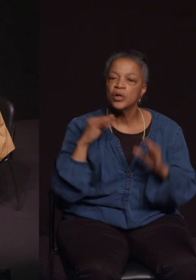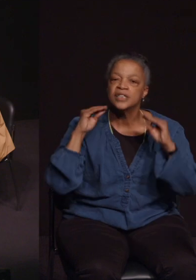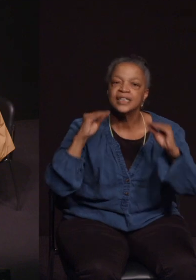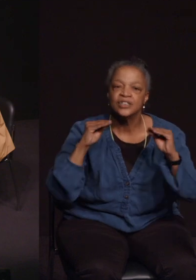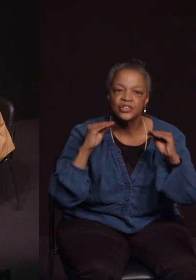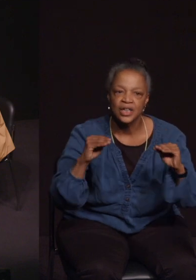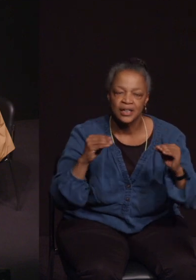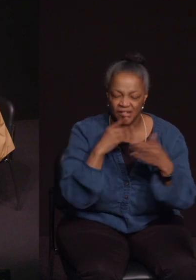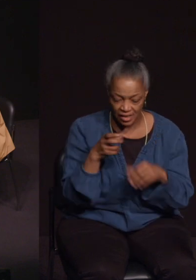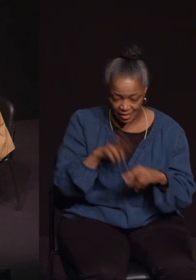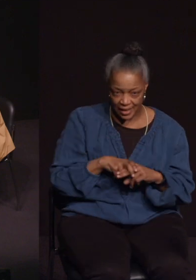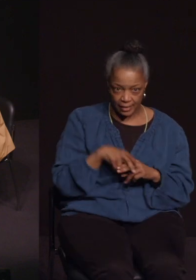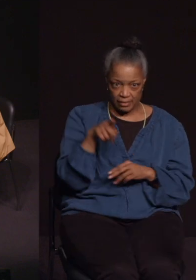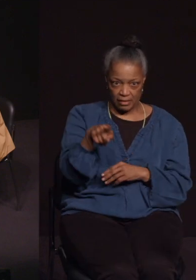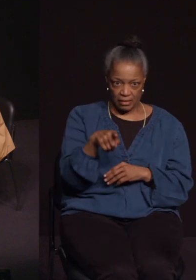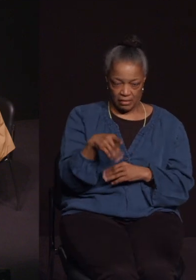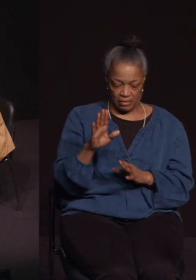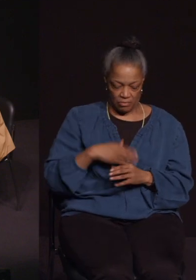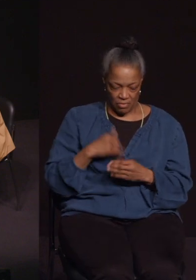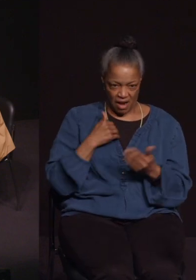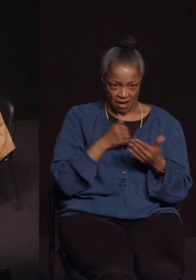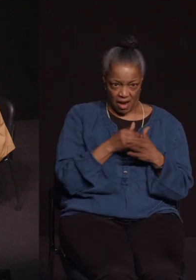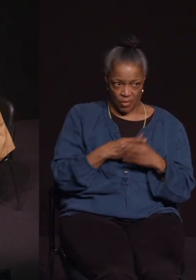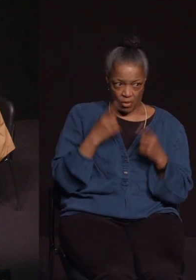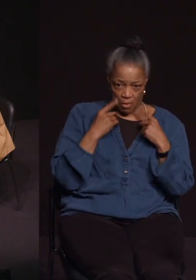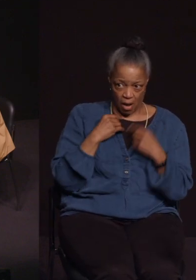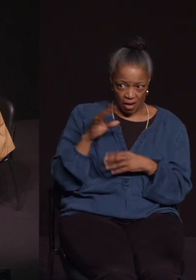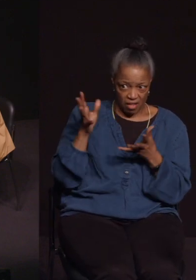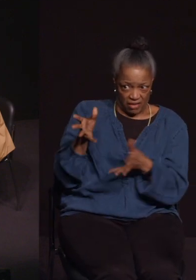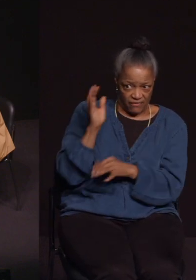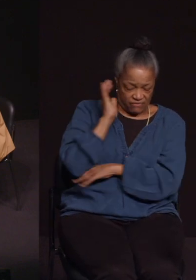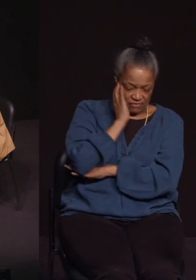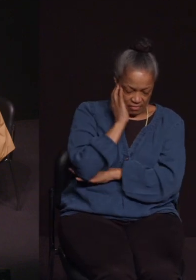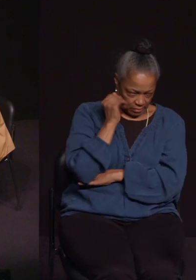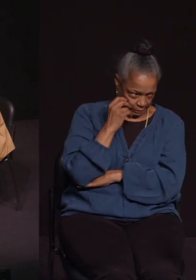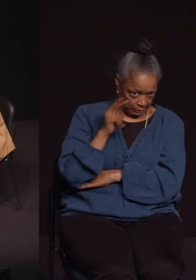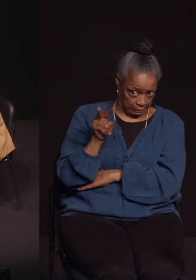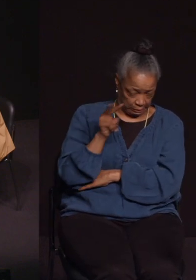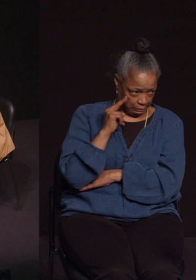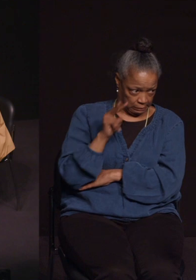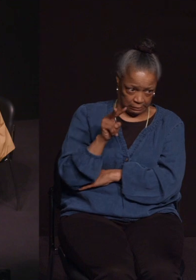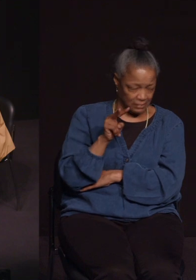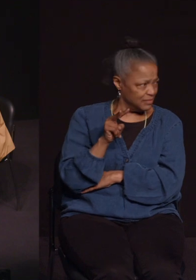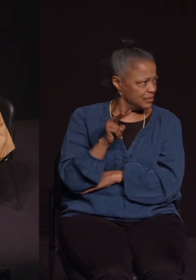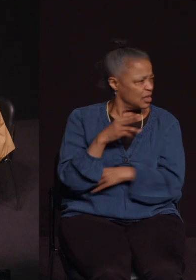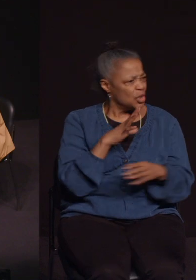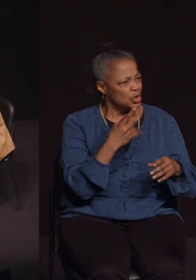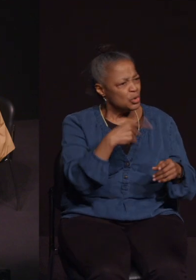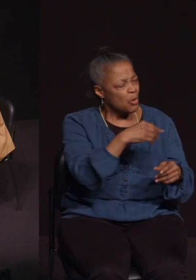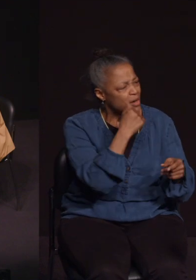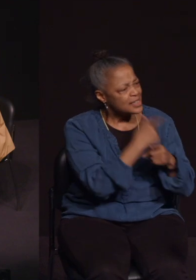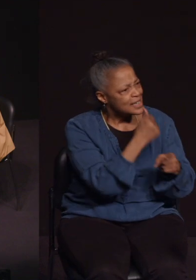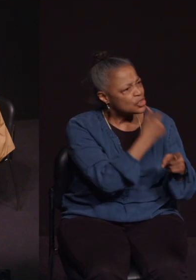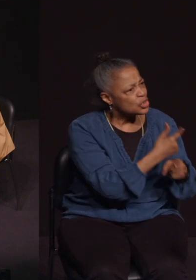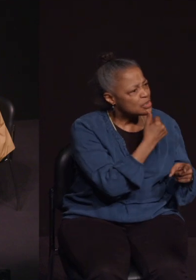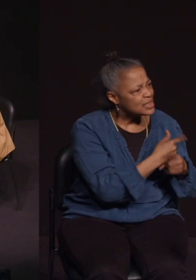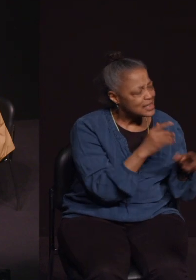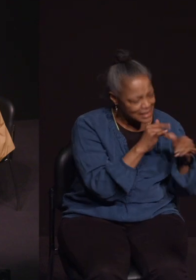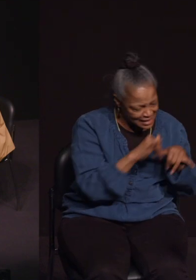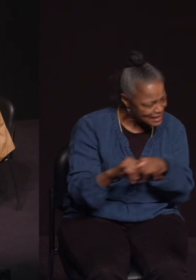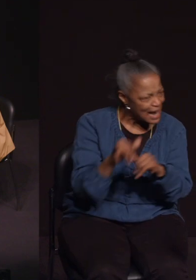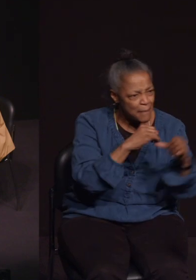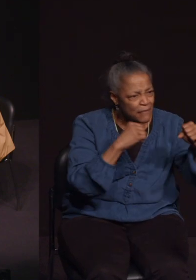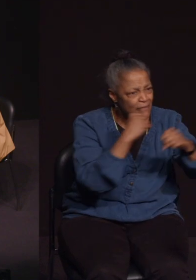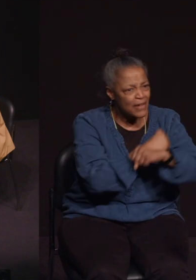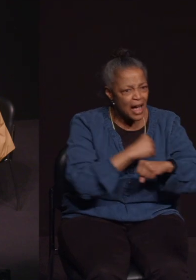don't just sit there and let your neighbor cry and you just look at her. Y'all are sisters, you know, in the same fight. You